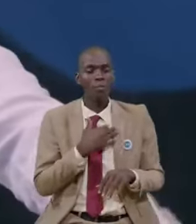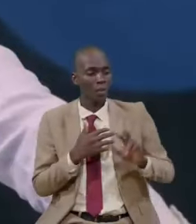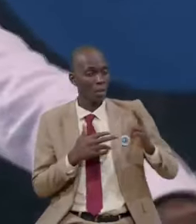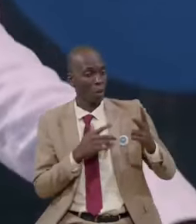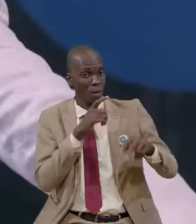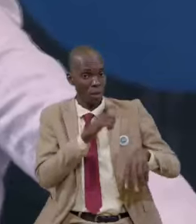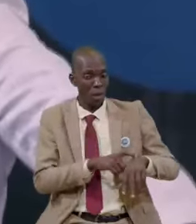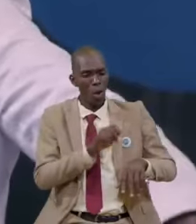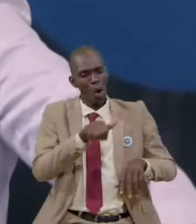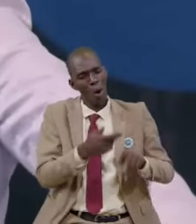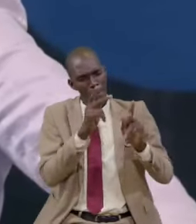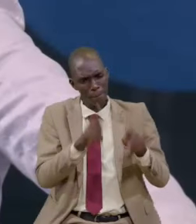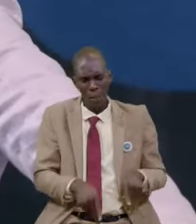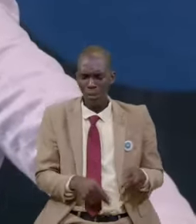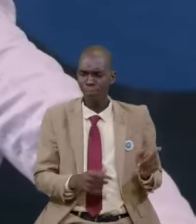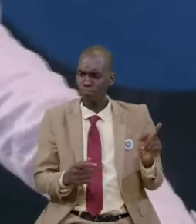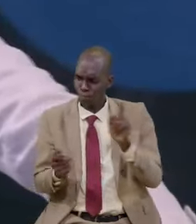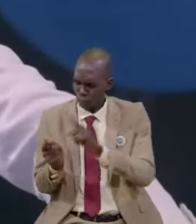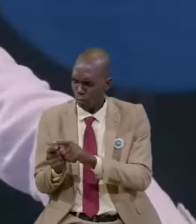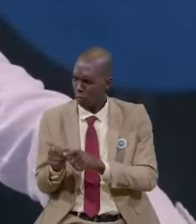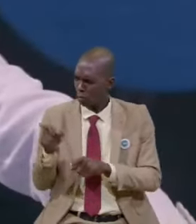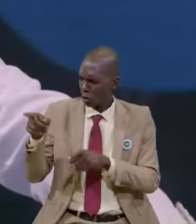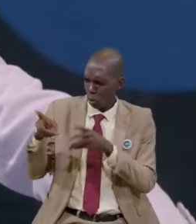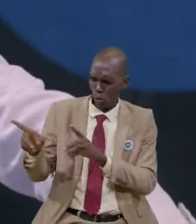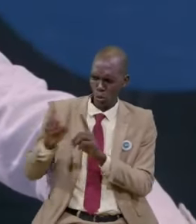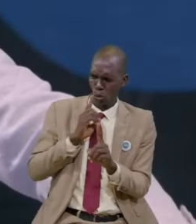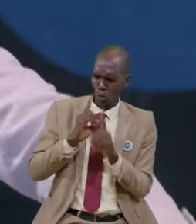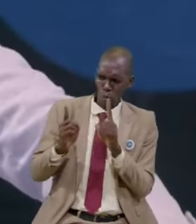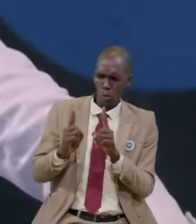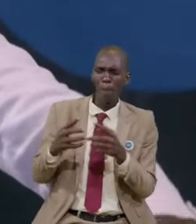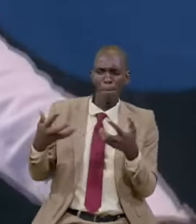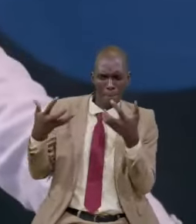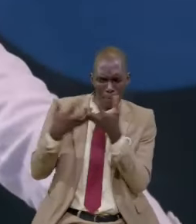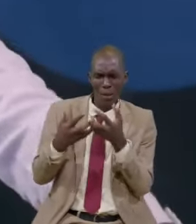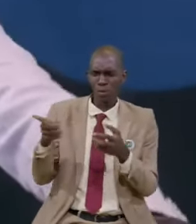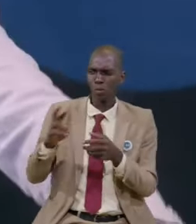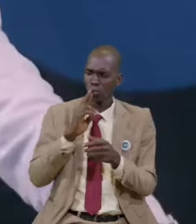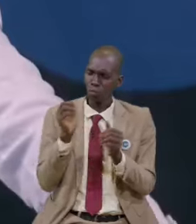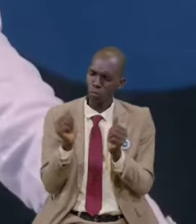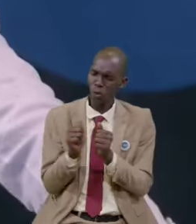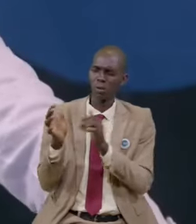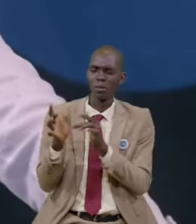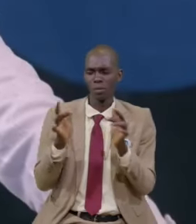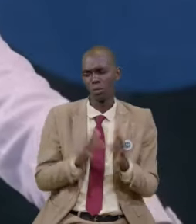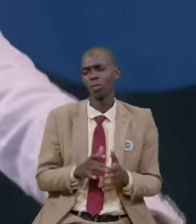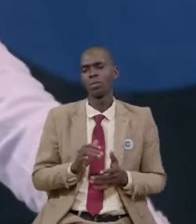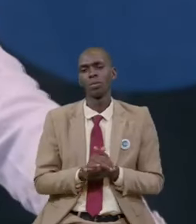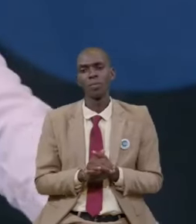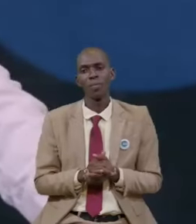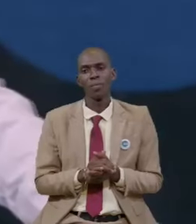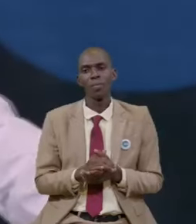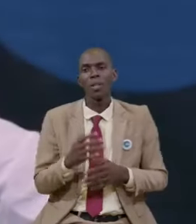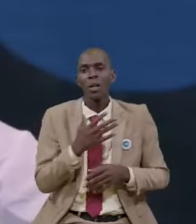speech betrays you. You are a follower of Jesus, a convert of Jesus,